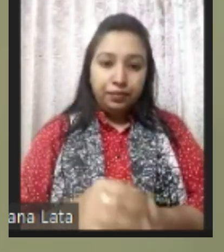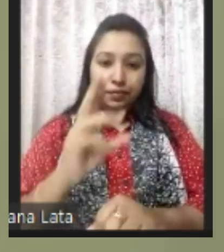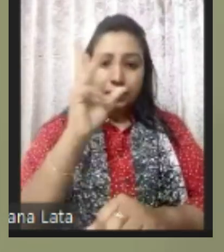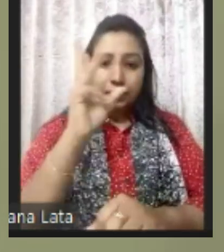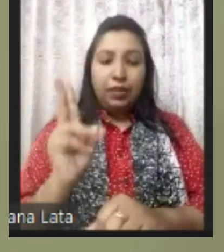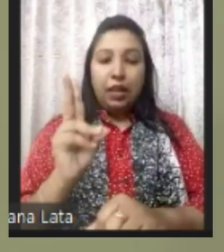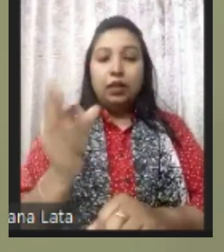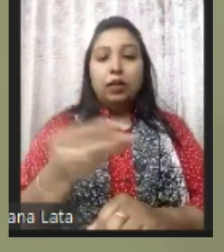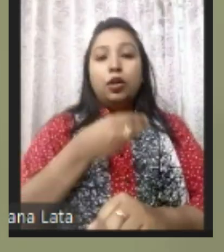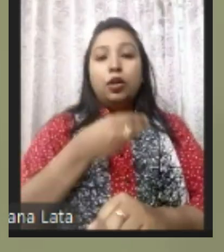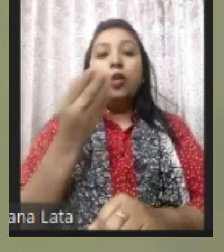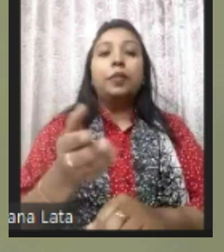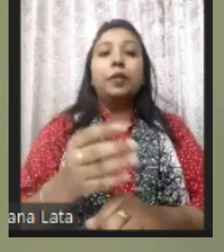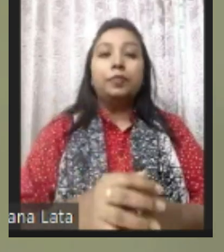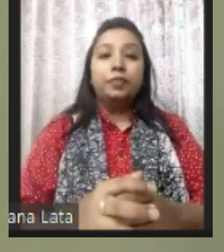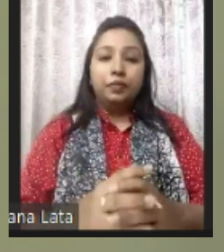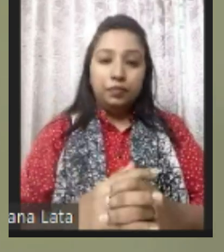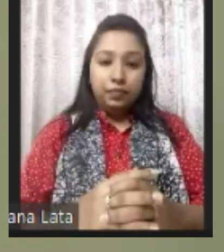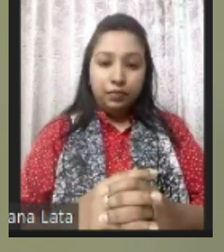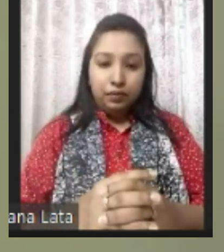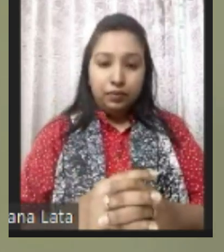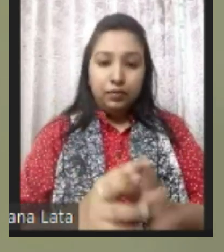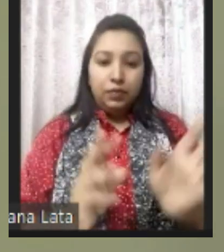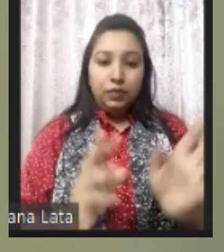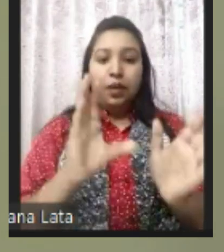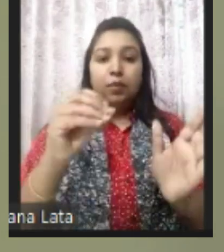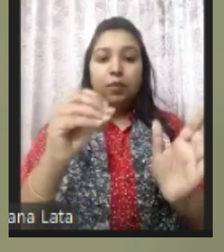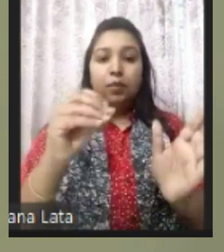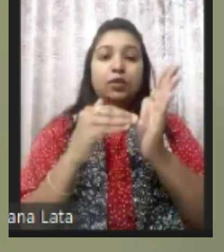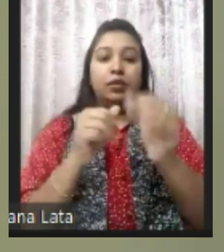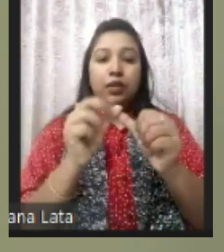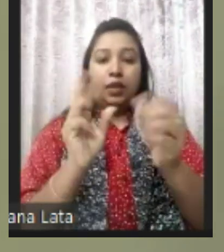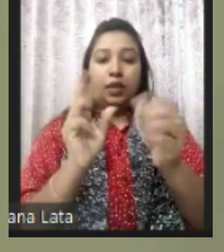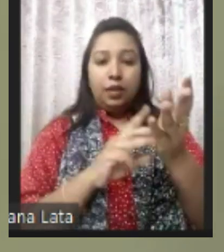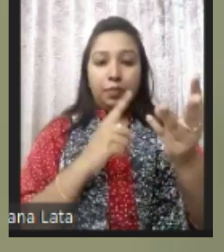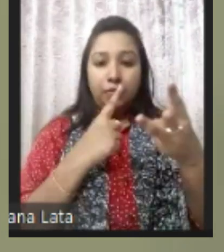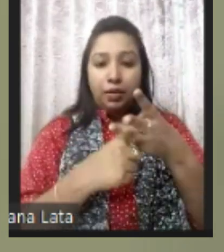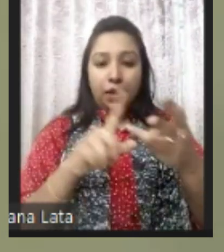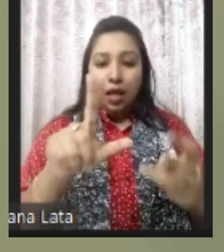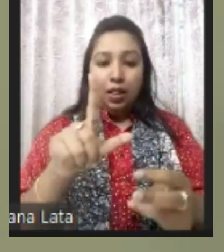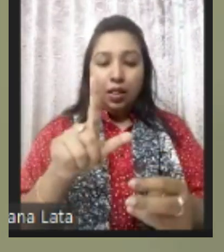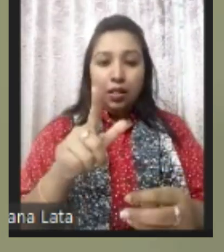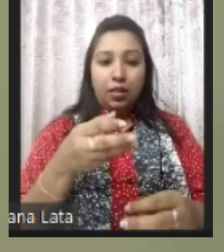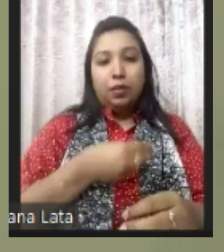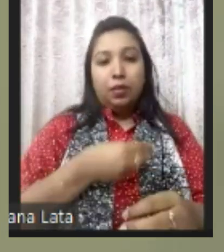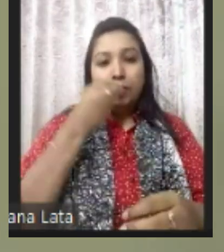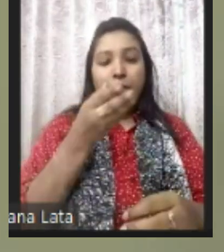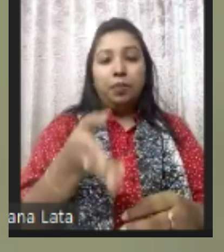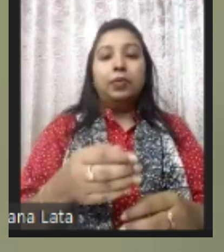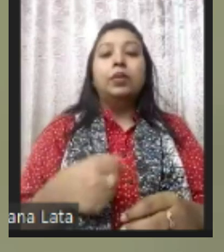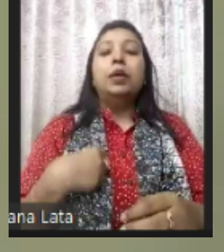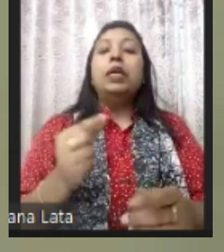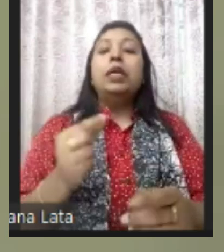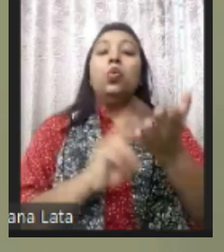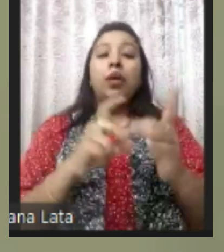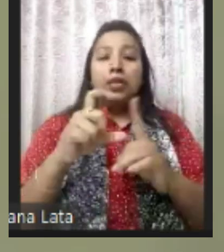panelist, Mr. Mohammad Muzammil Haq, Program Analyst, UNDP Bangladesh. Mr. Haq, as you know, there are many commitments to the